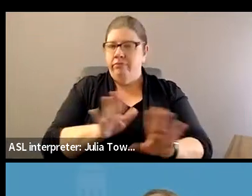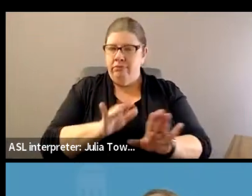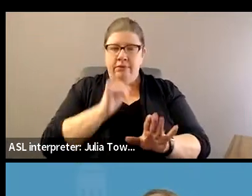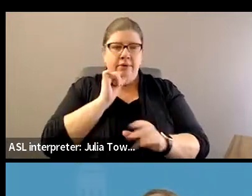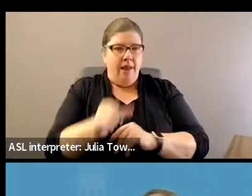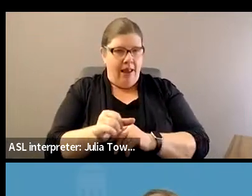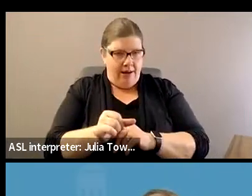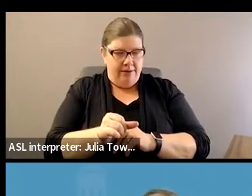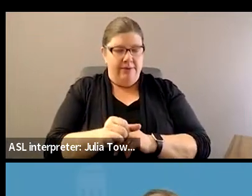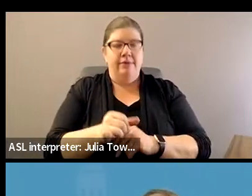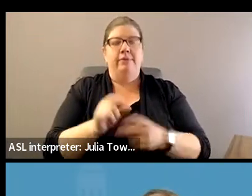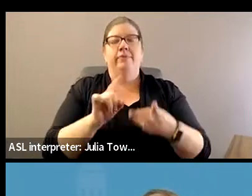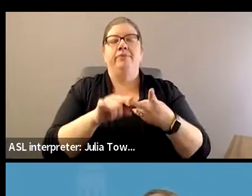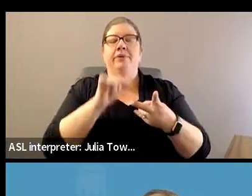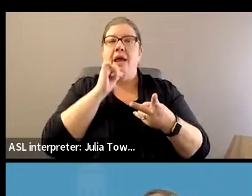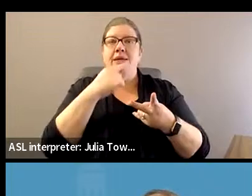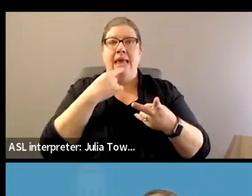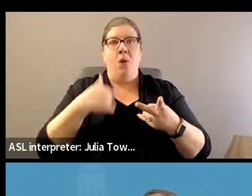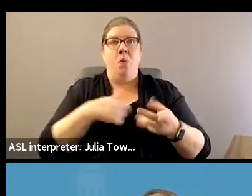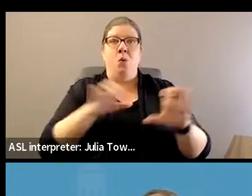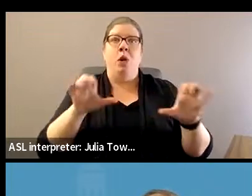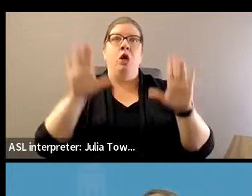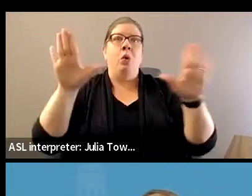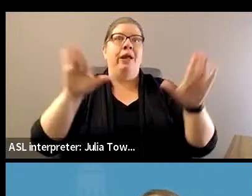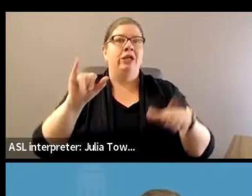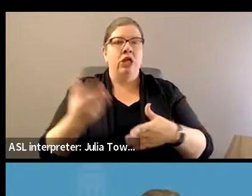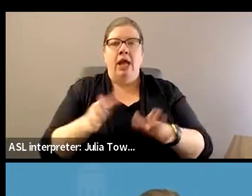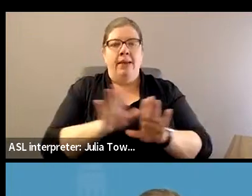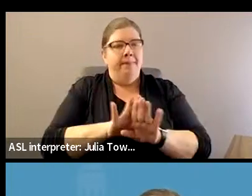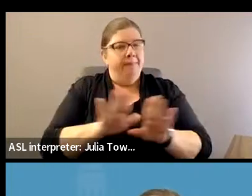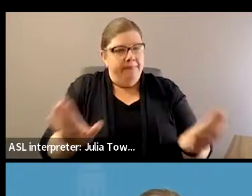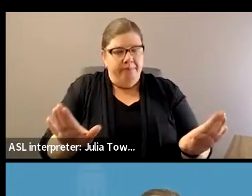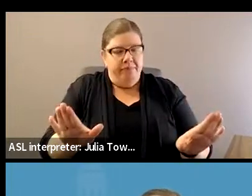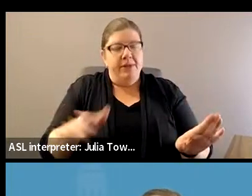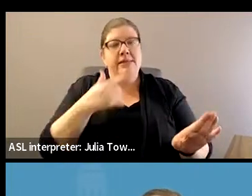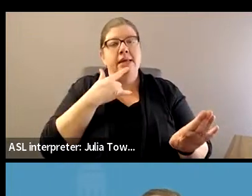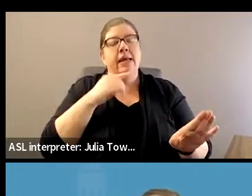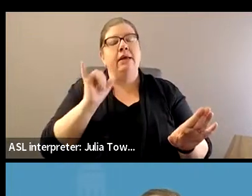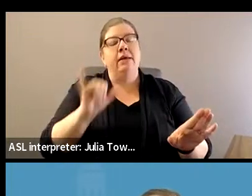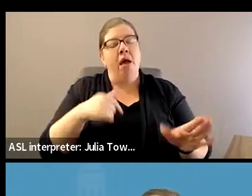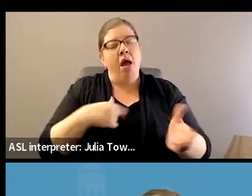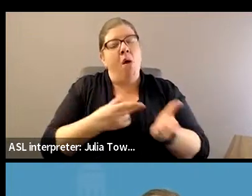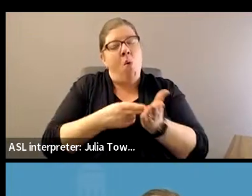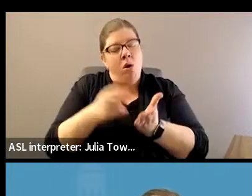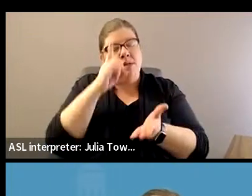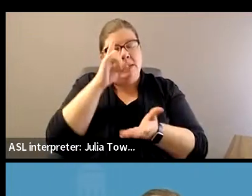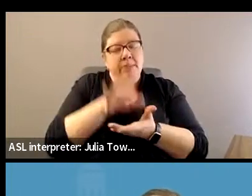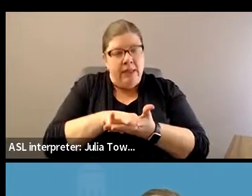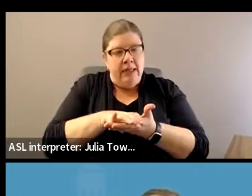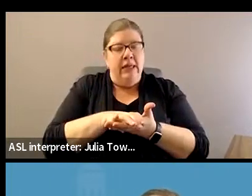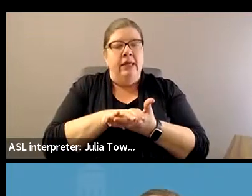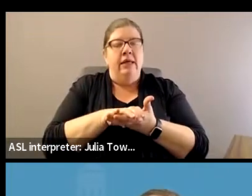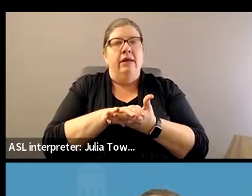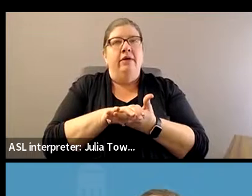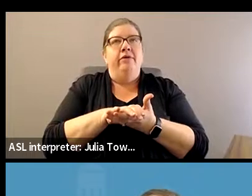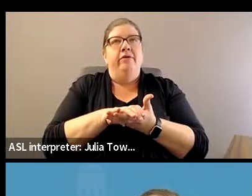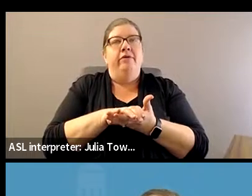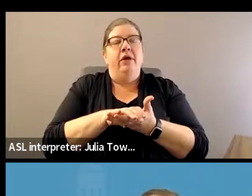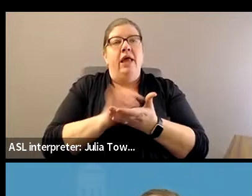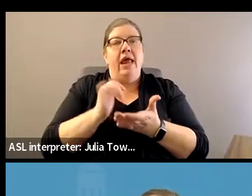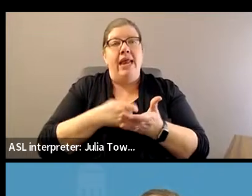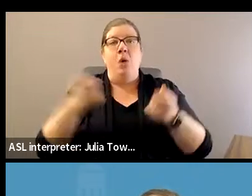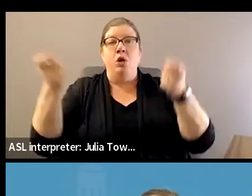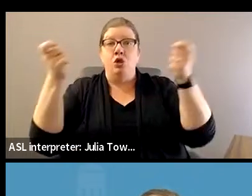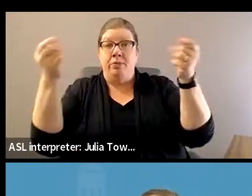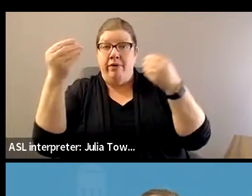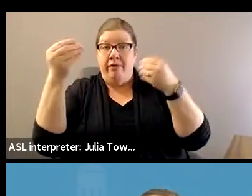we're doing a great job or anything. It's to say, I sincerely believe that in our superintendent's